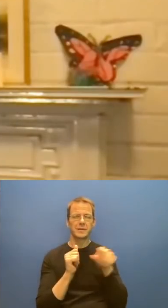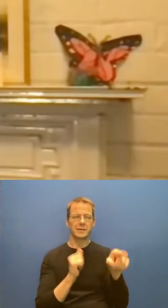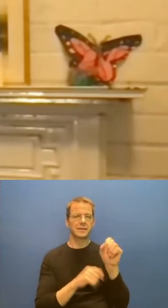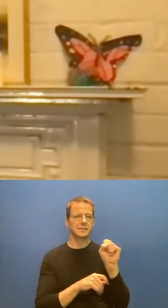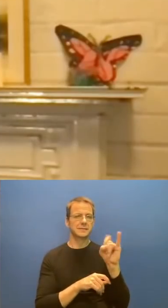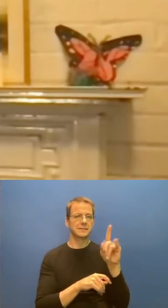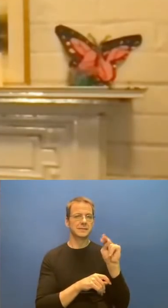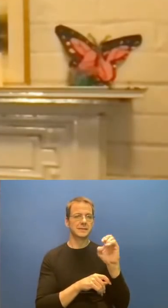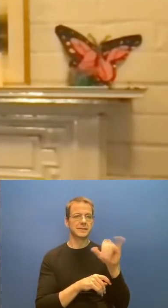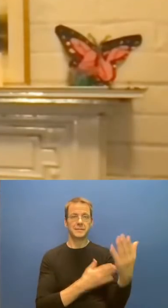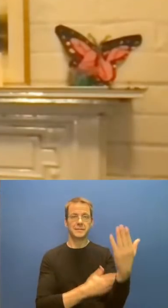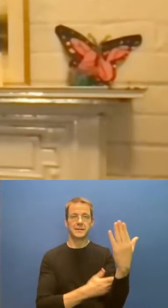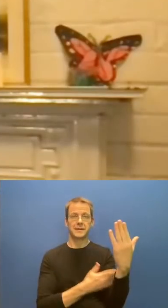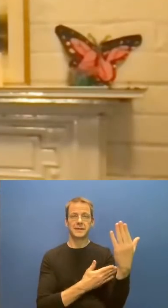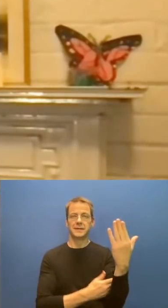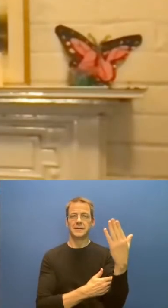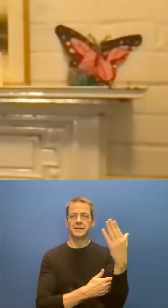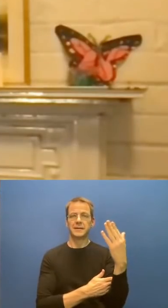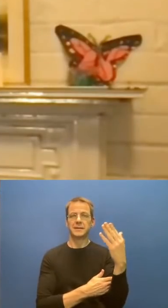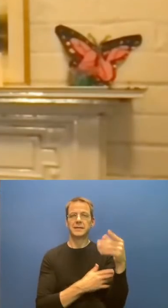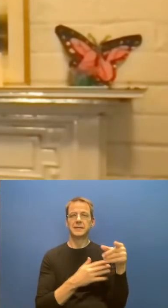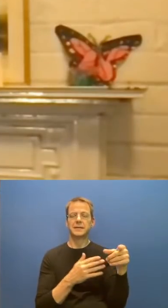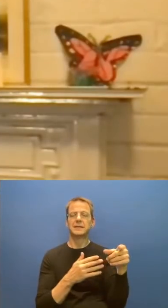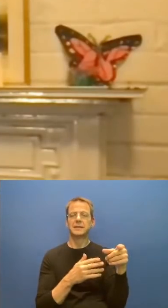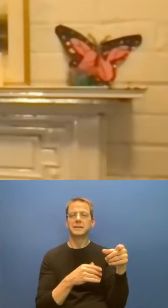it's less virulent and